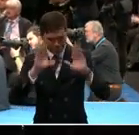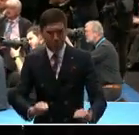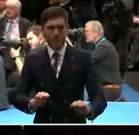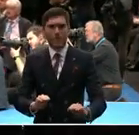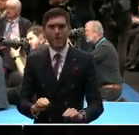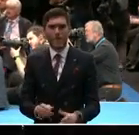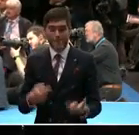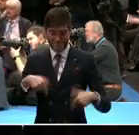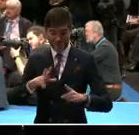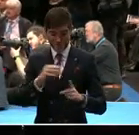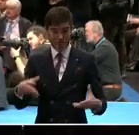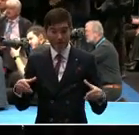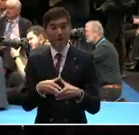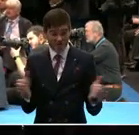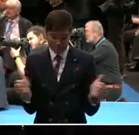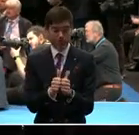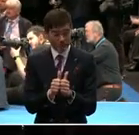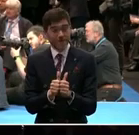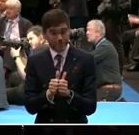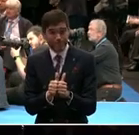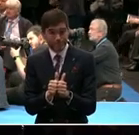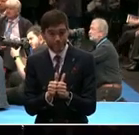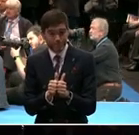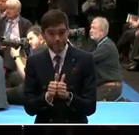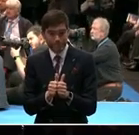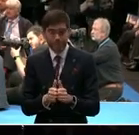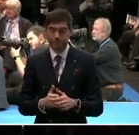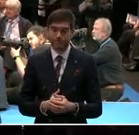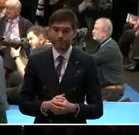And the Conservative Party agrees.